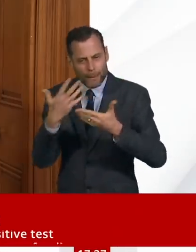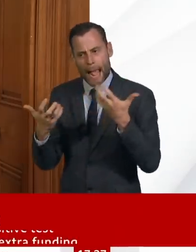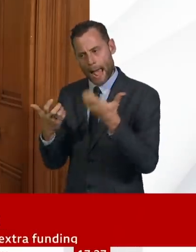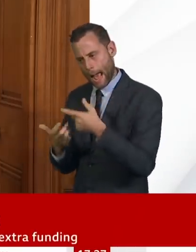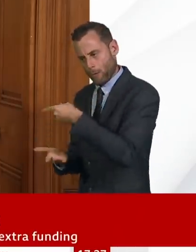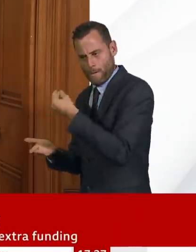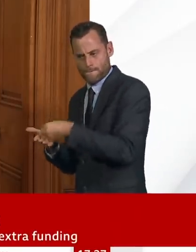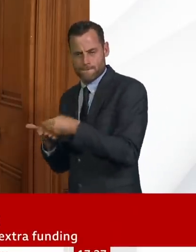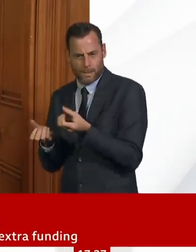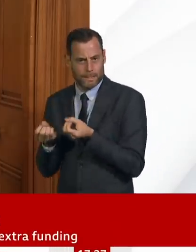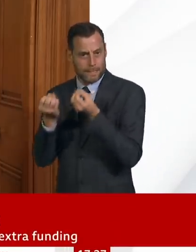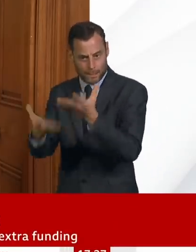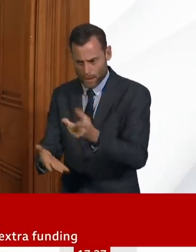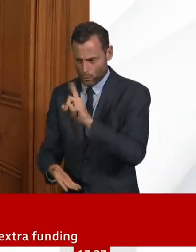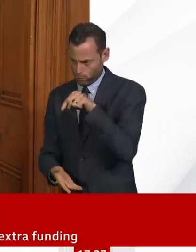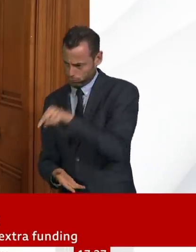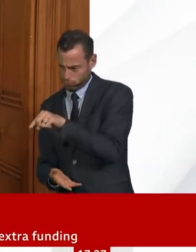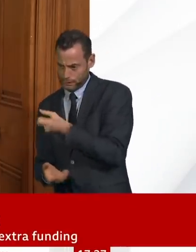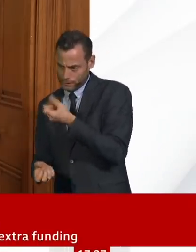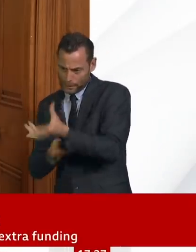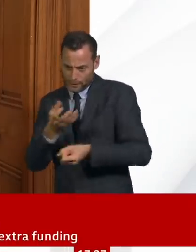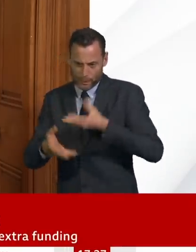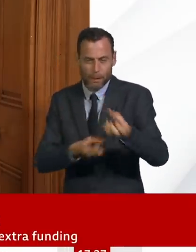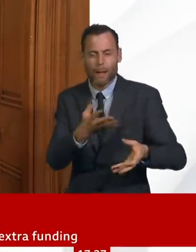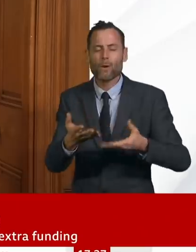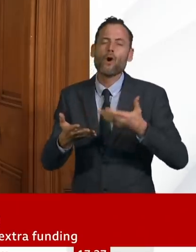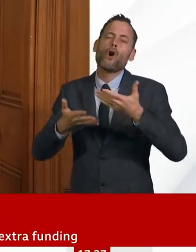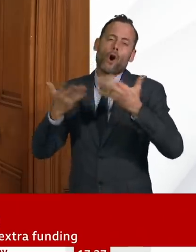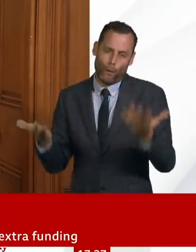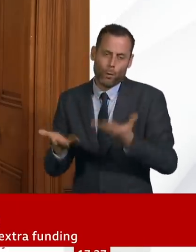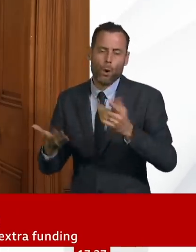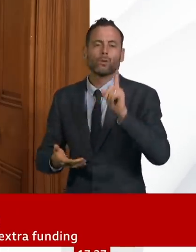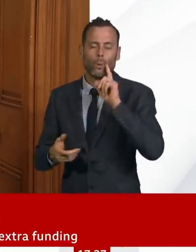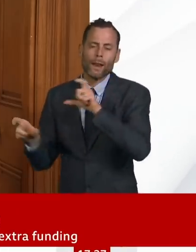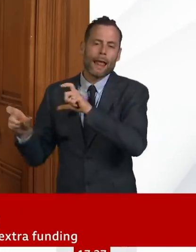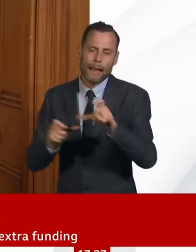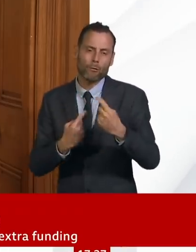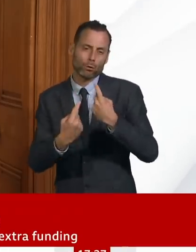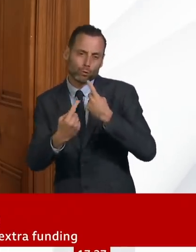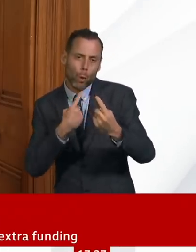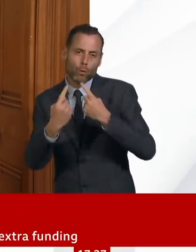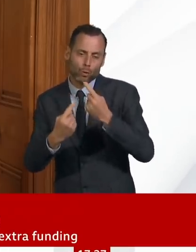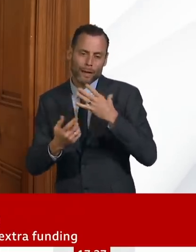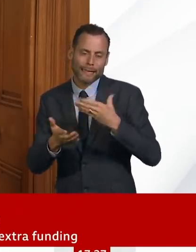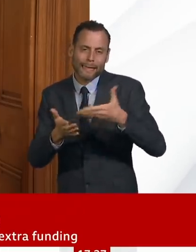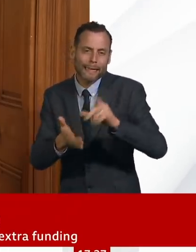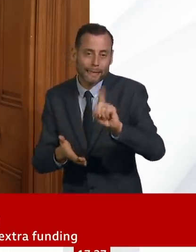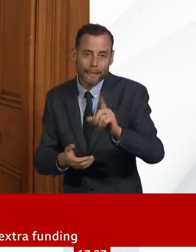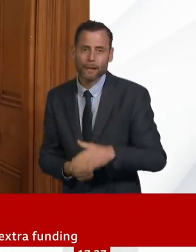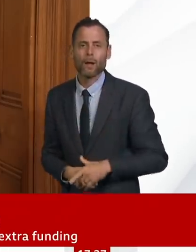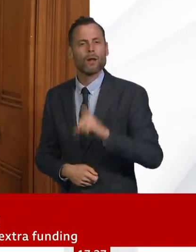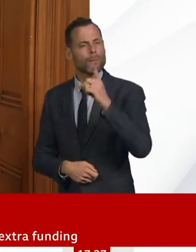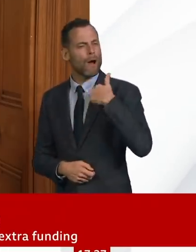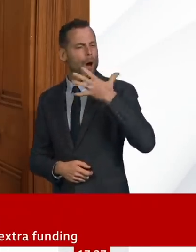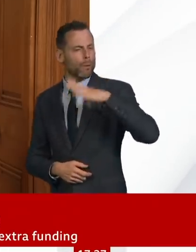the table. Other discussions undoubtedly will continue. But just for your viewers, Carl,